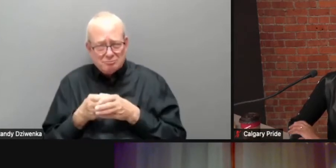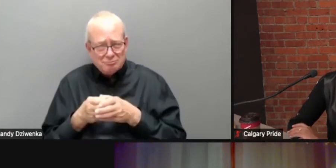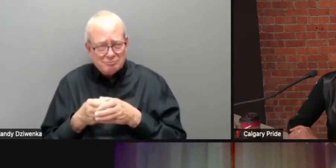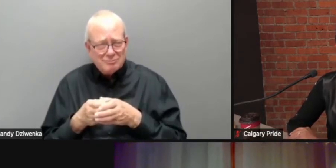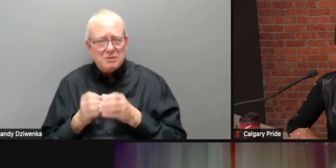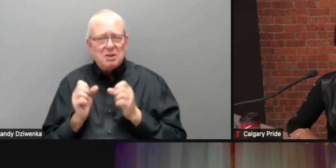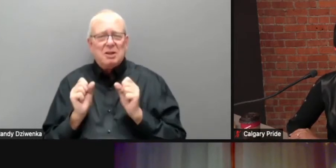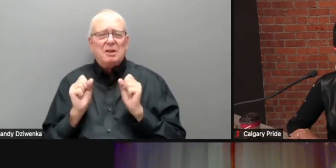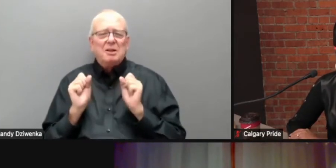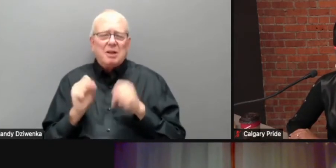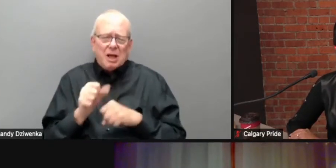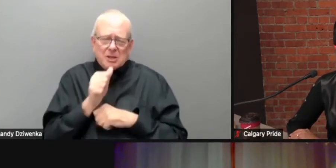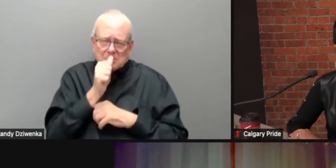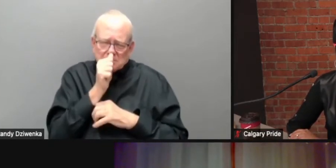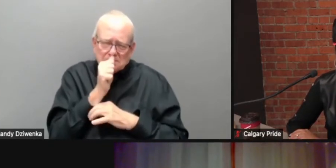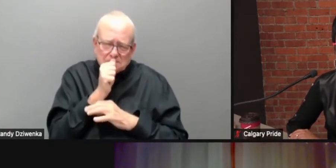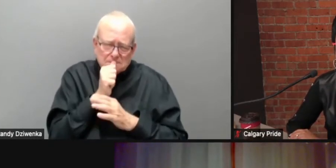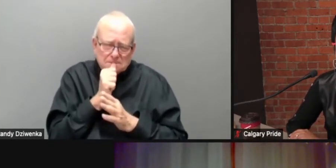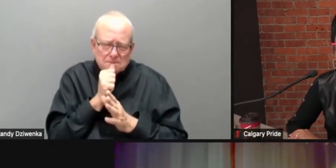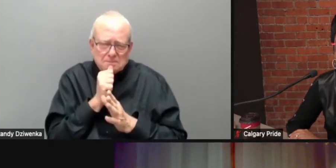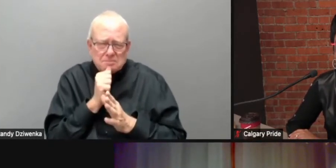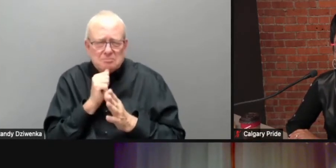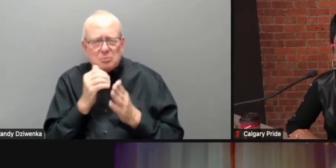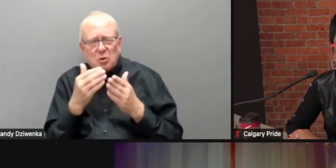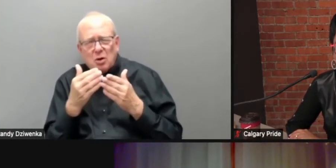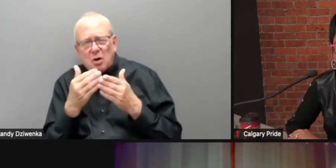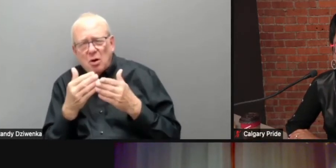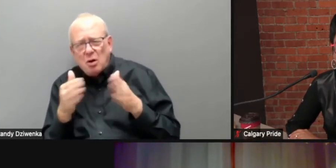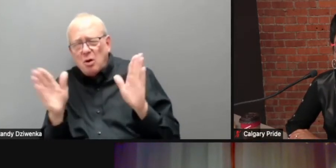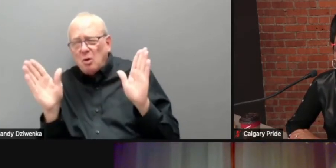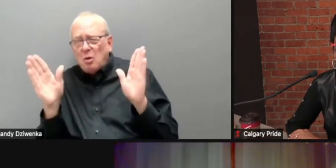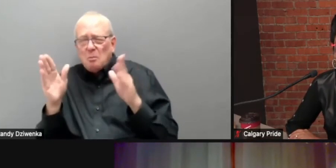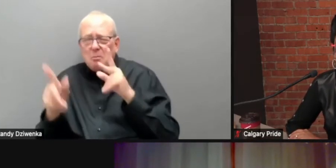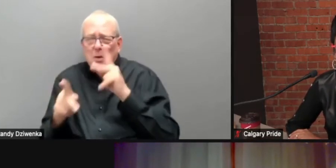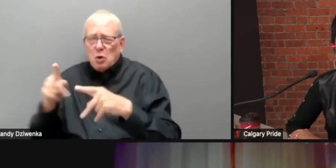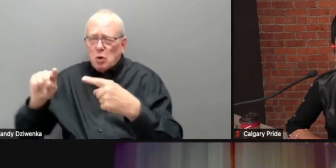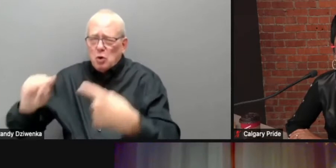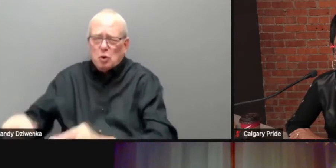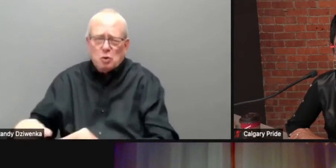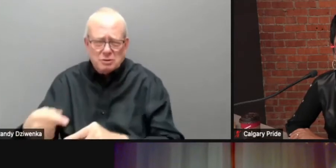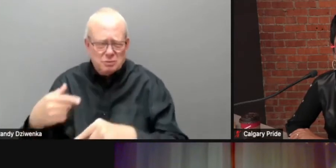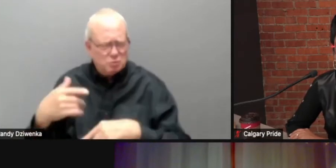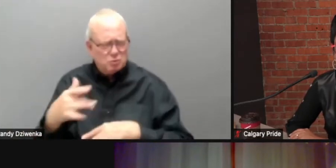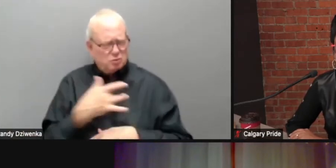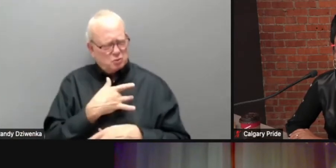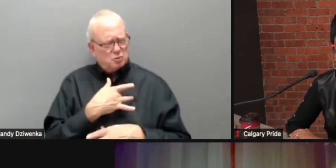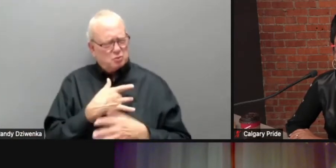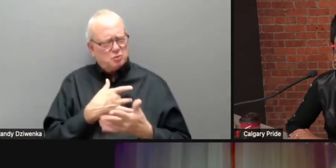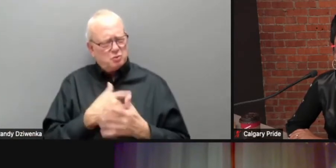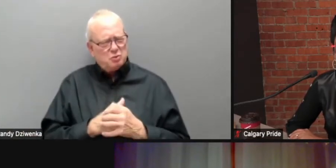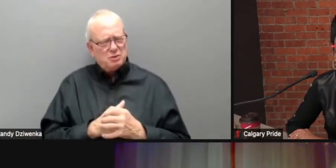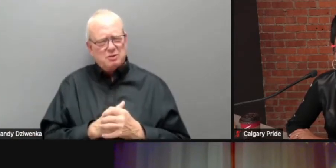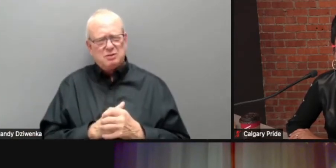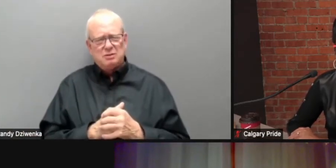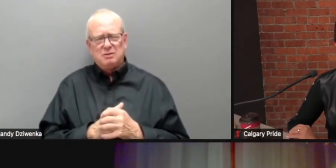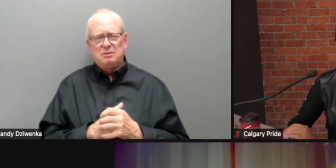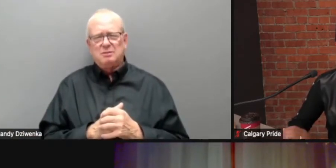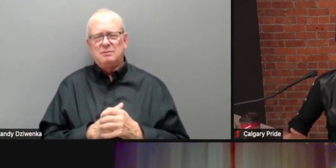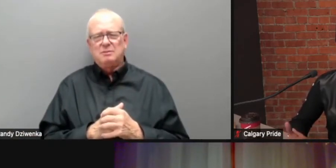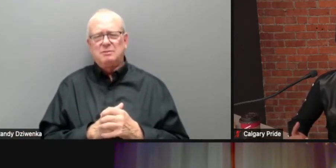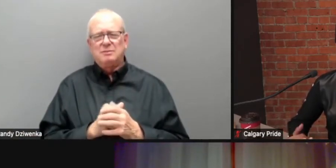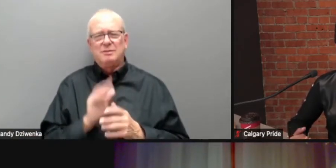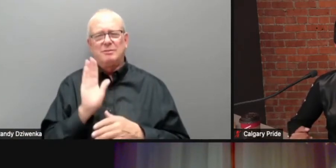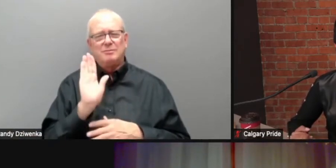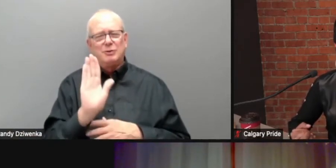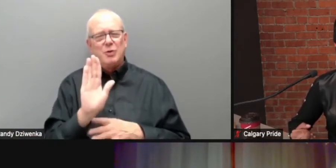And it's so heartwarming to see on this show how your family in particular has been able to move through their journey,